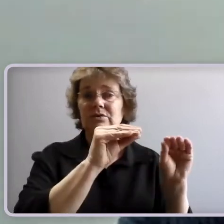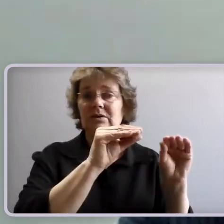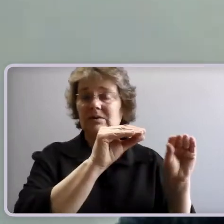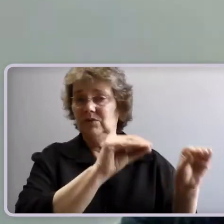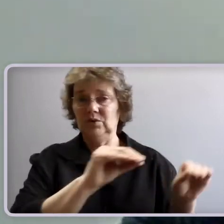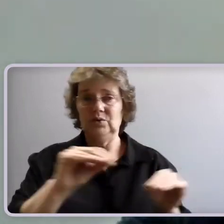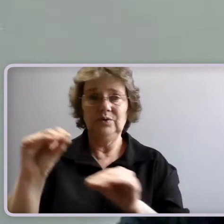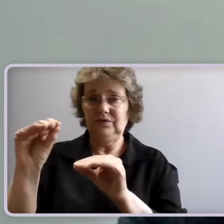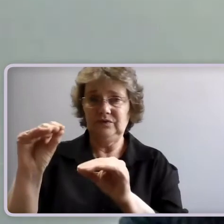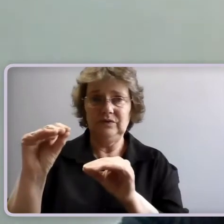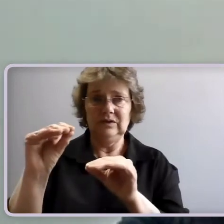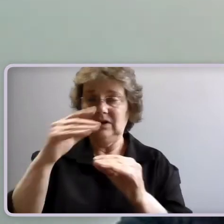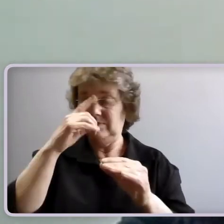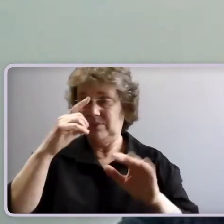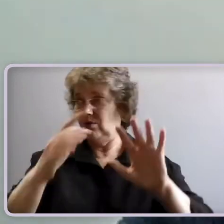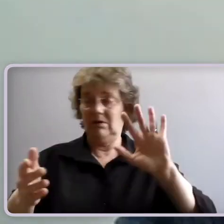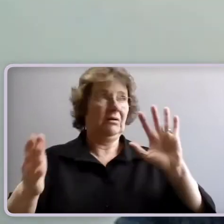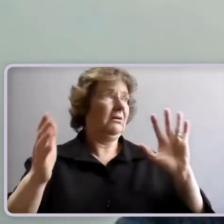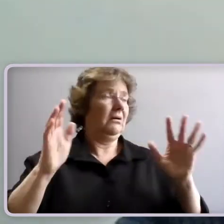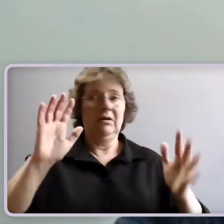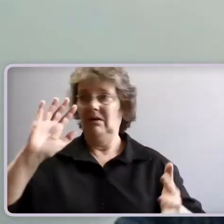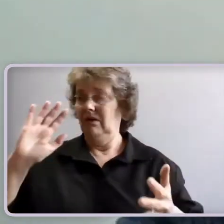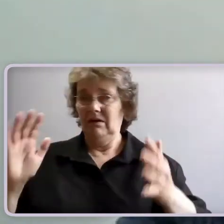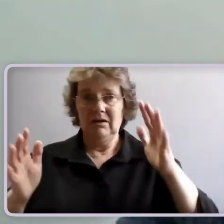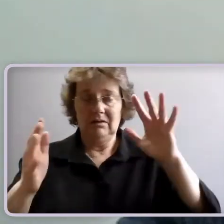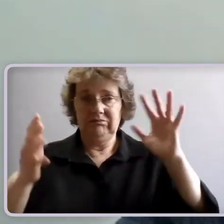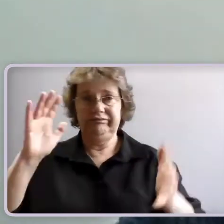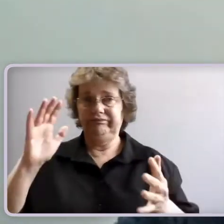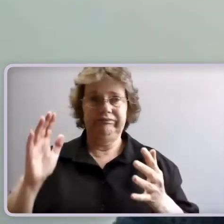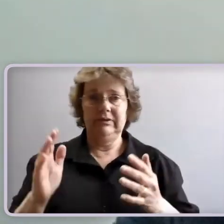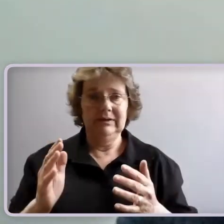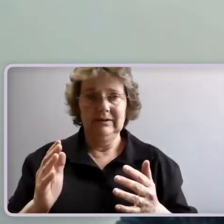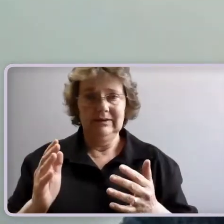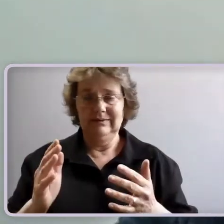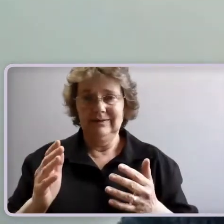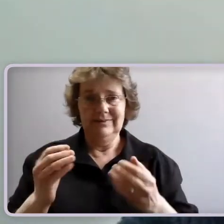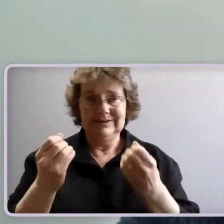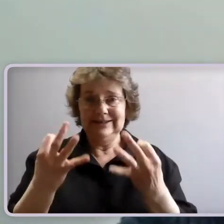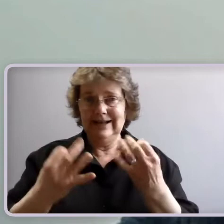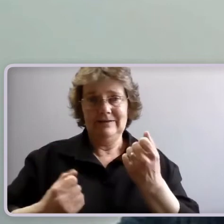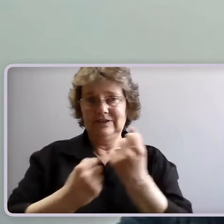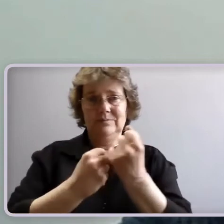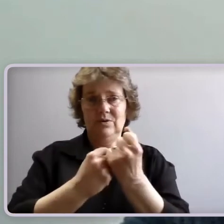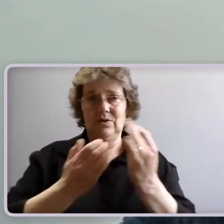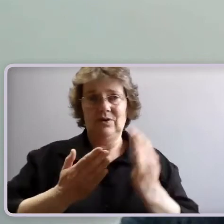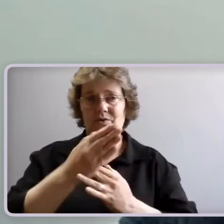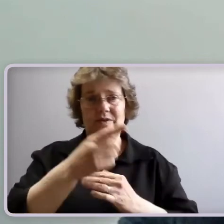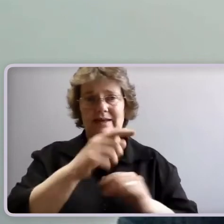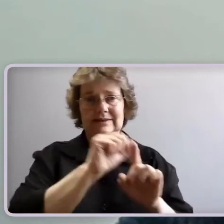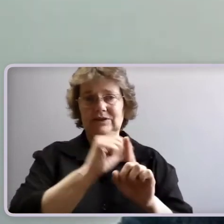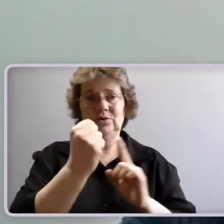so disorientated and so not supported in that situation. So I